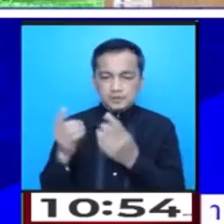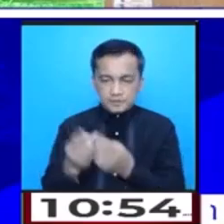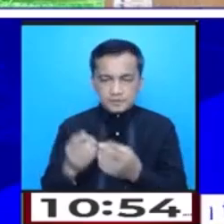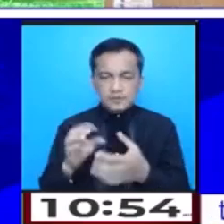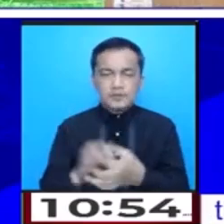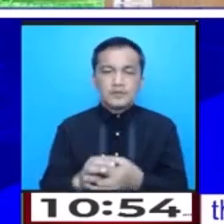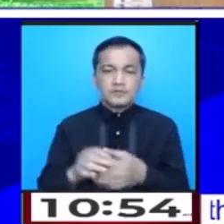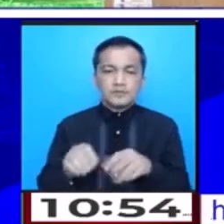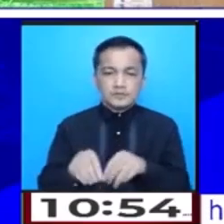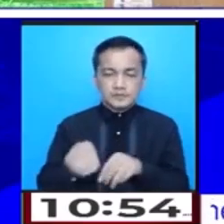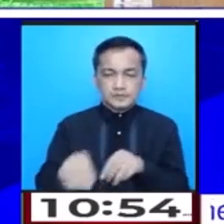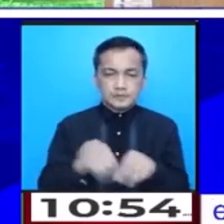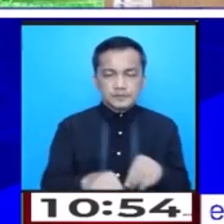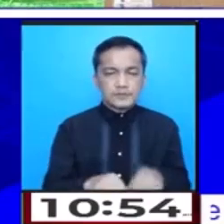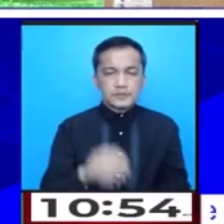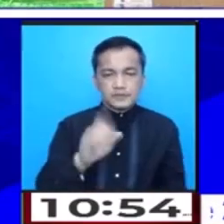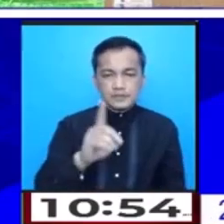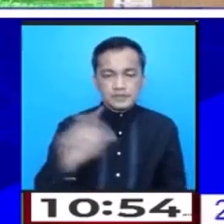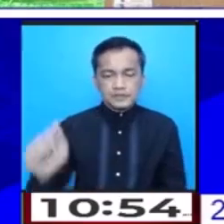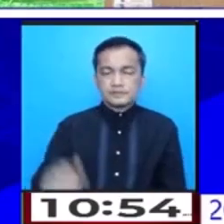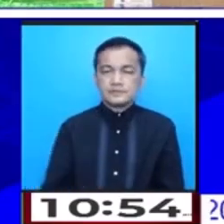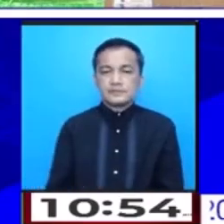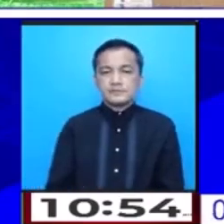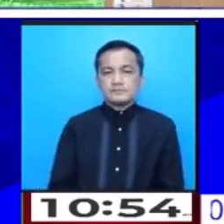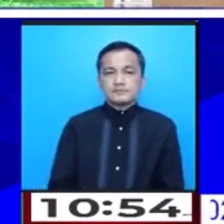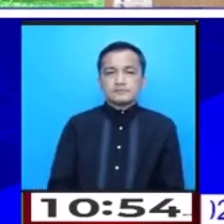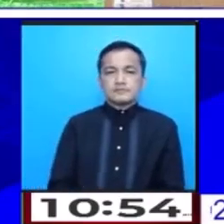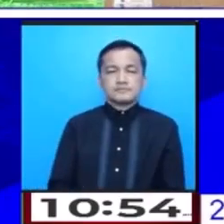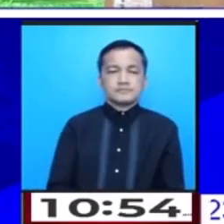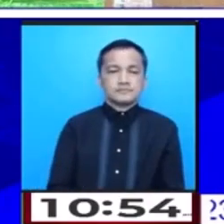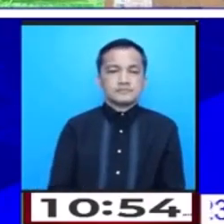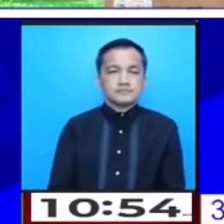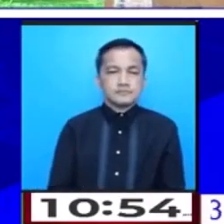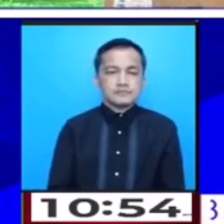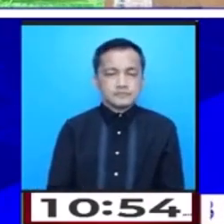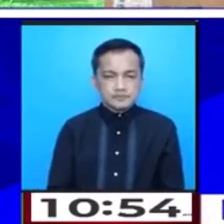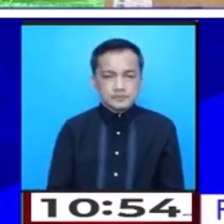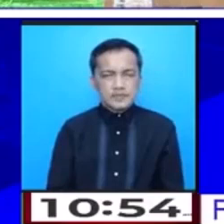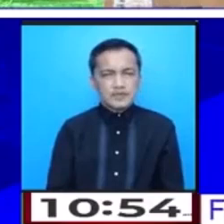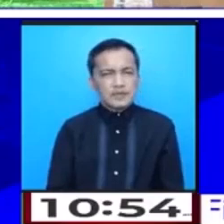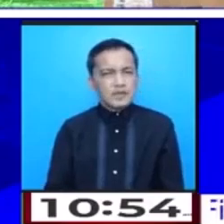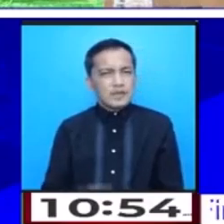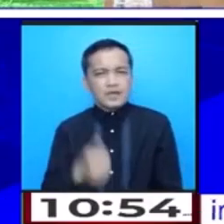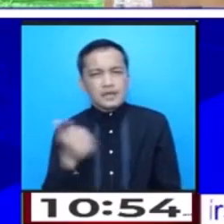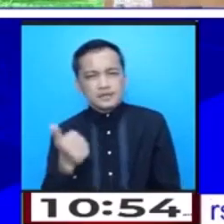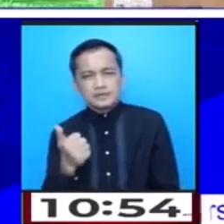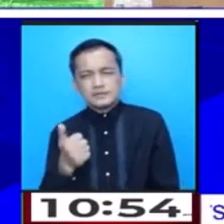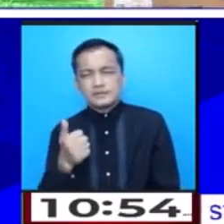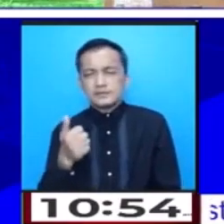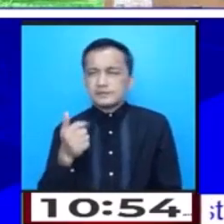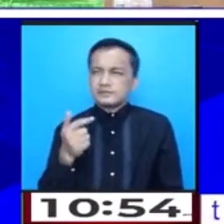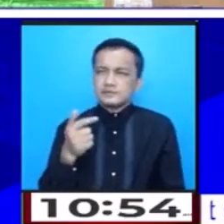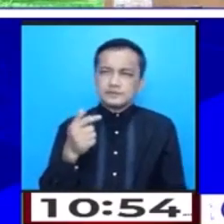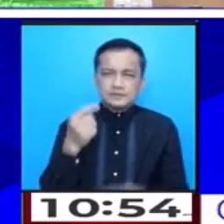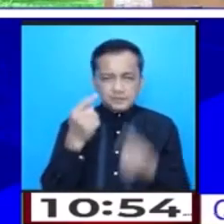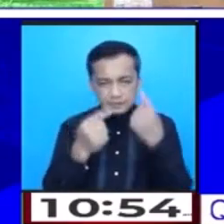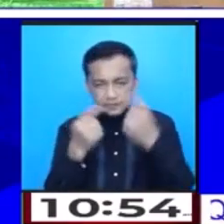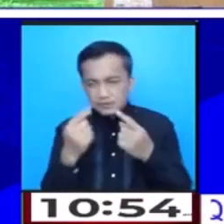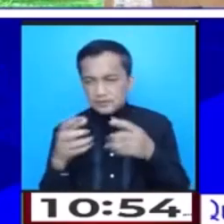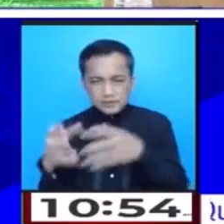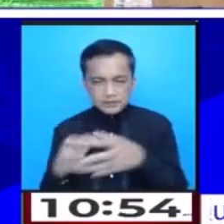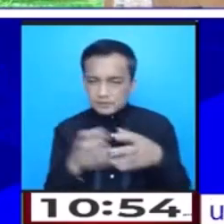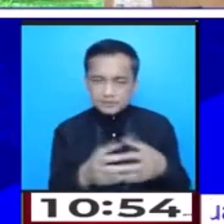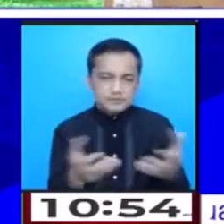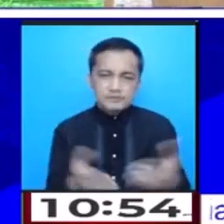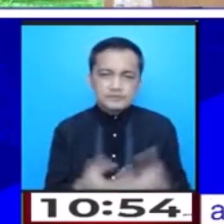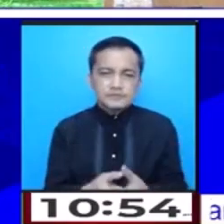So there are, of course, water conservation. I think that is going